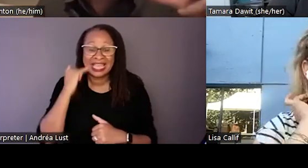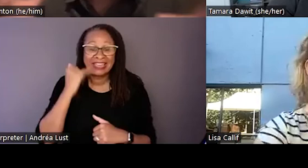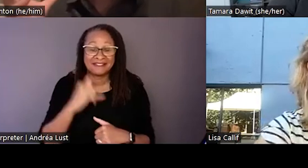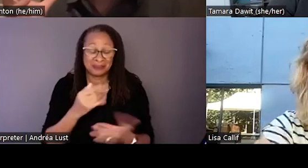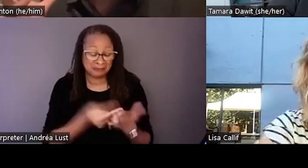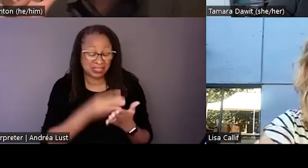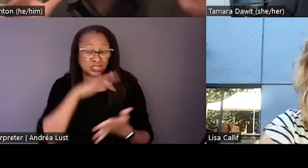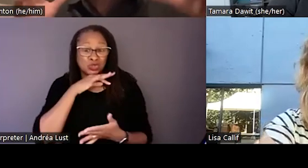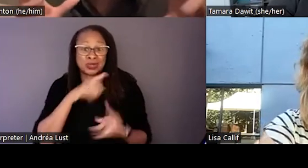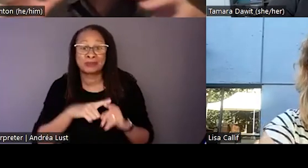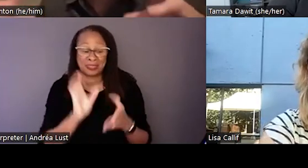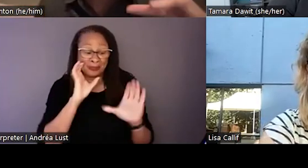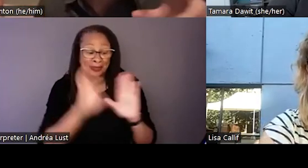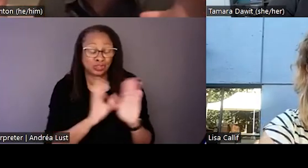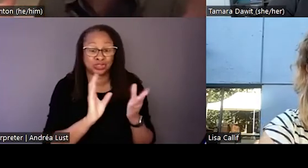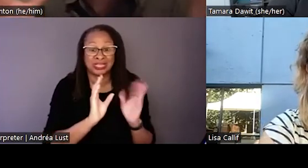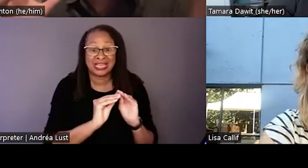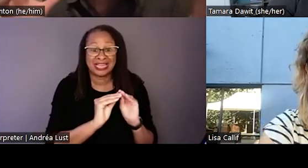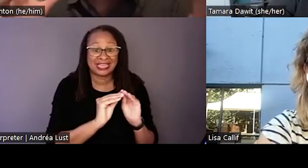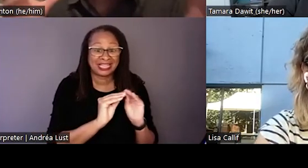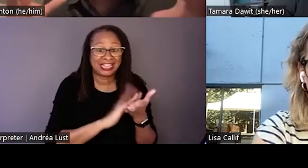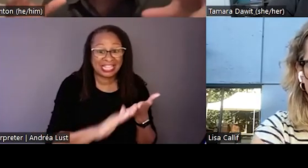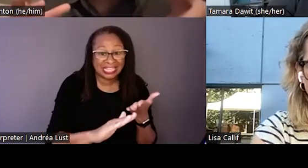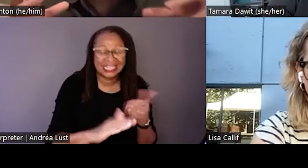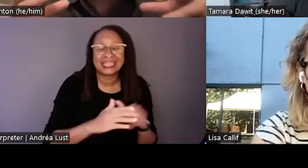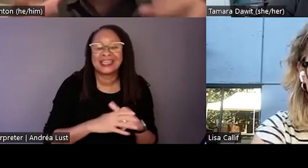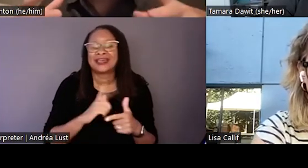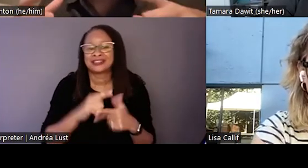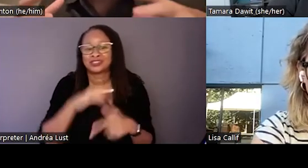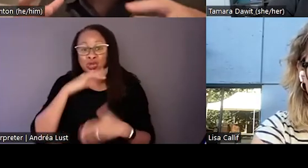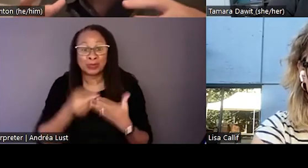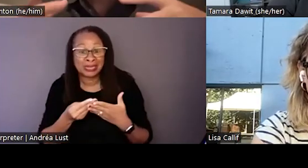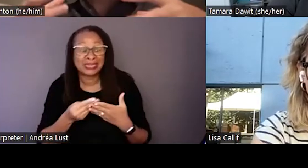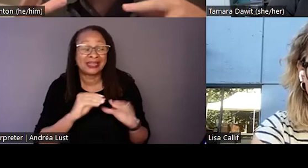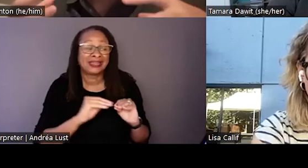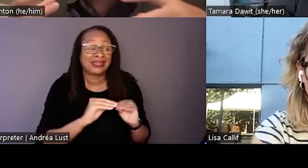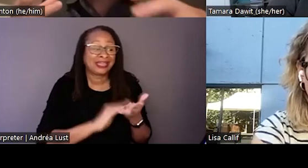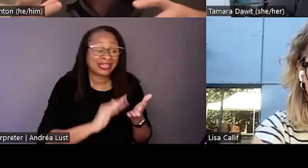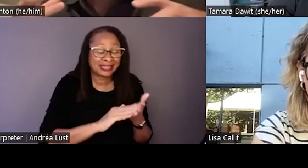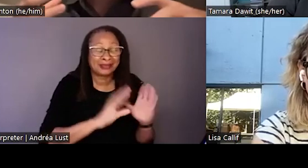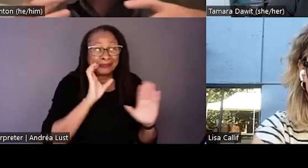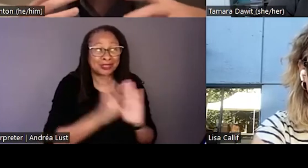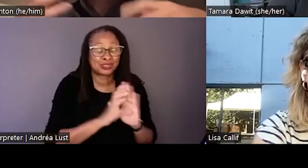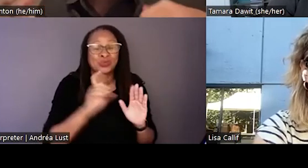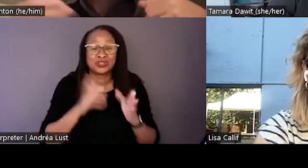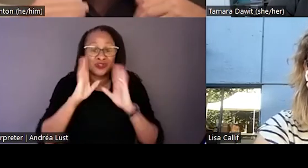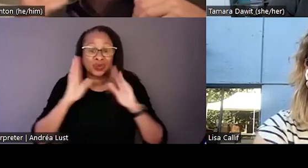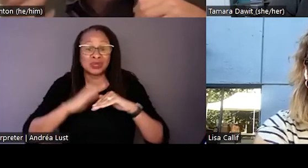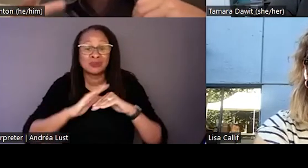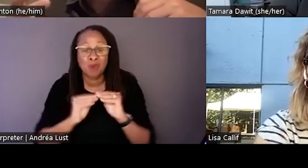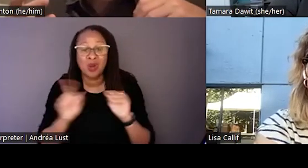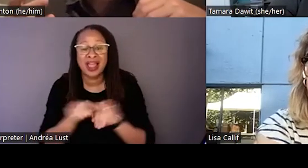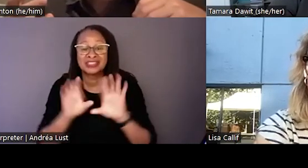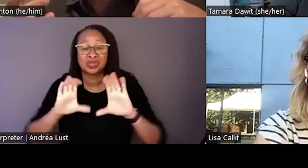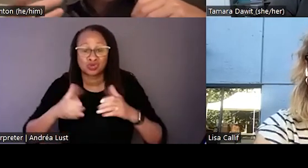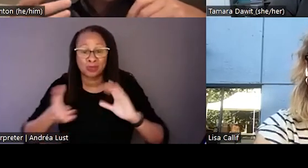if the money's dirty, but the pictures are clean, you know, dirty money, clean pictures, that maybe we need to really focus on this as more of a collective. And one of the things that